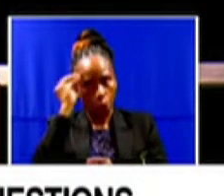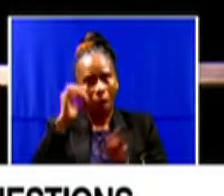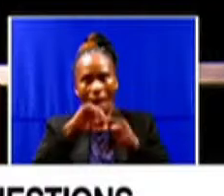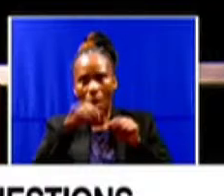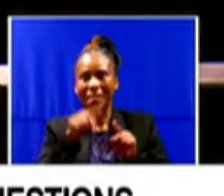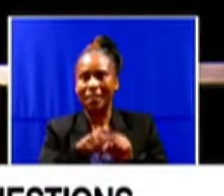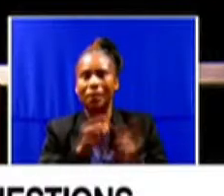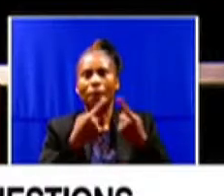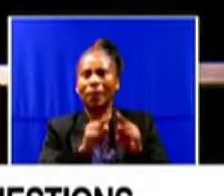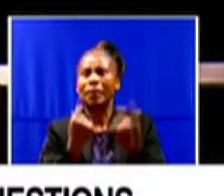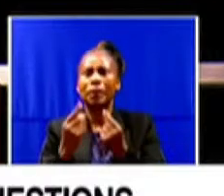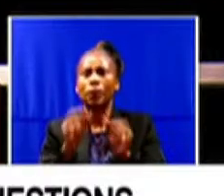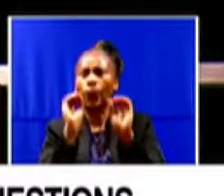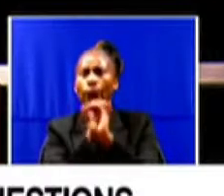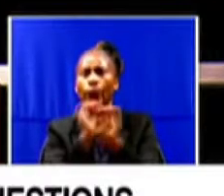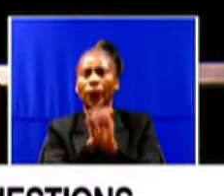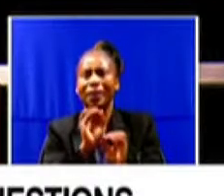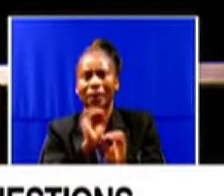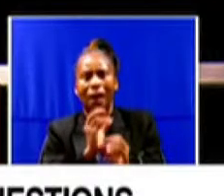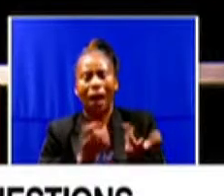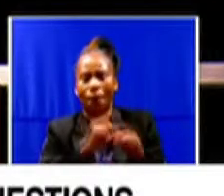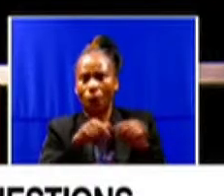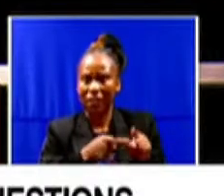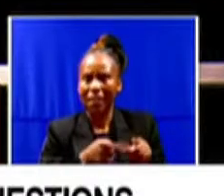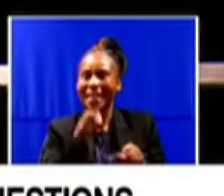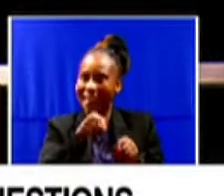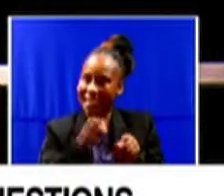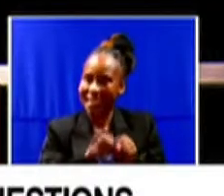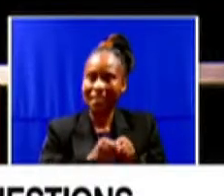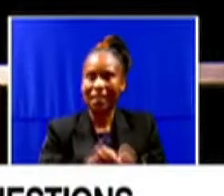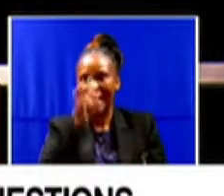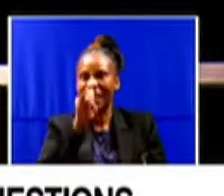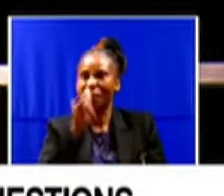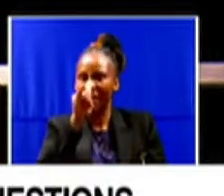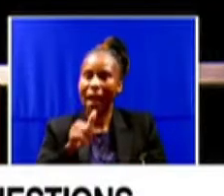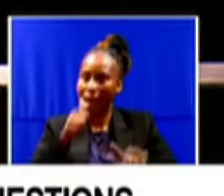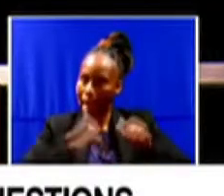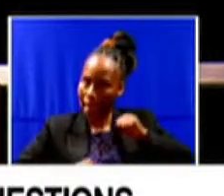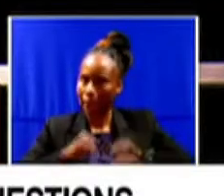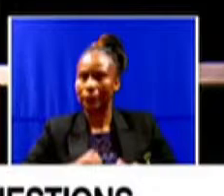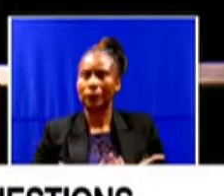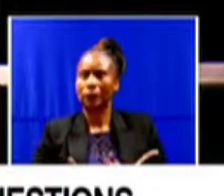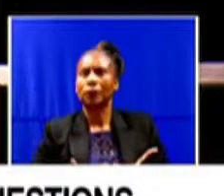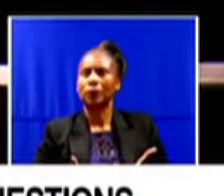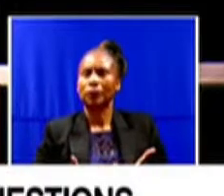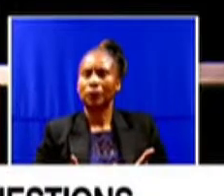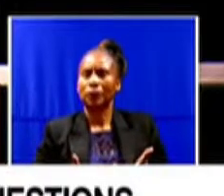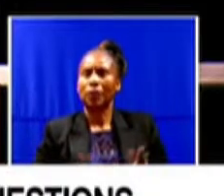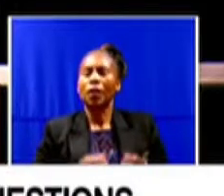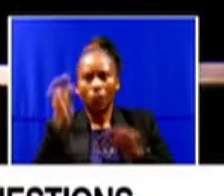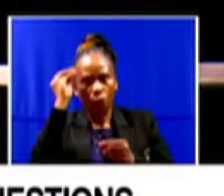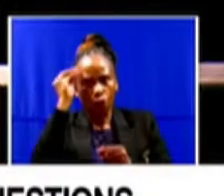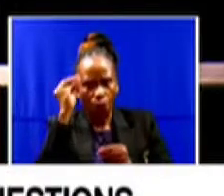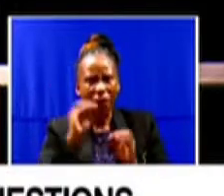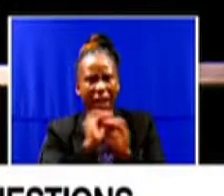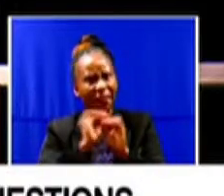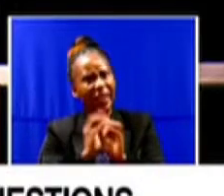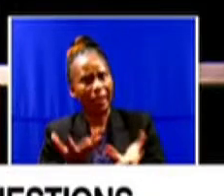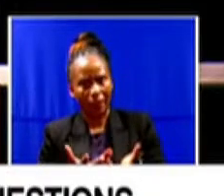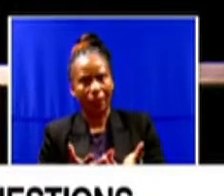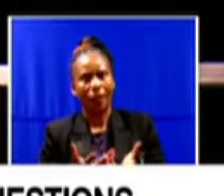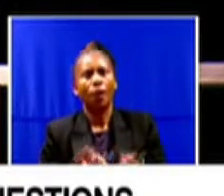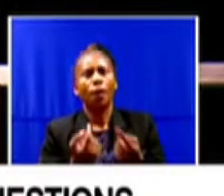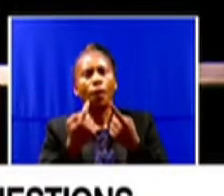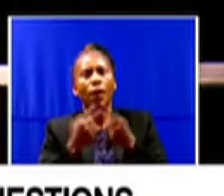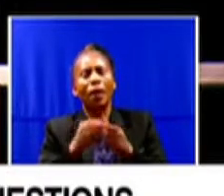or nothing about it. It's a criminal act to know that this criminal acts that are taking place and you do nothing about it. Will you